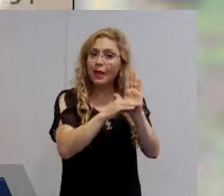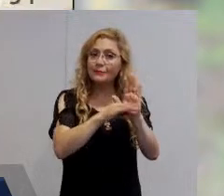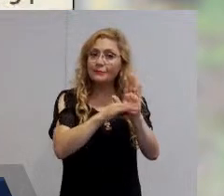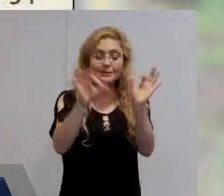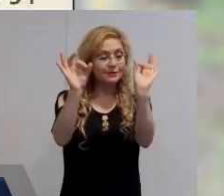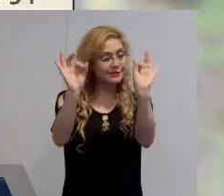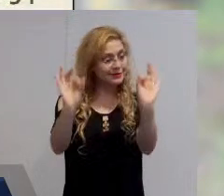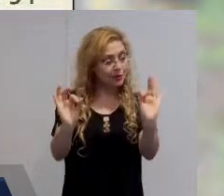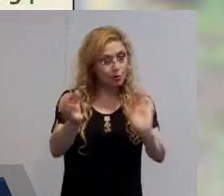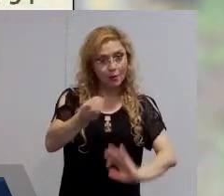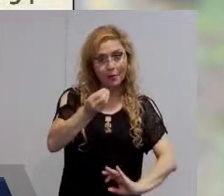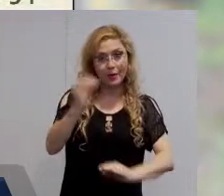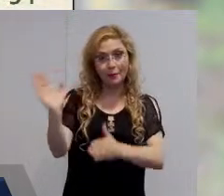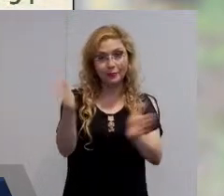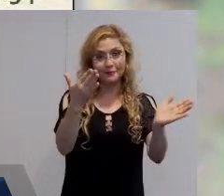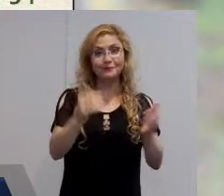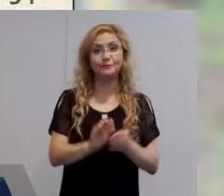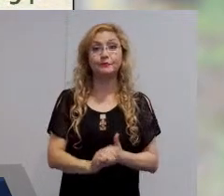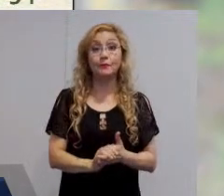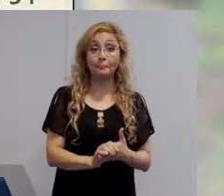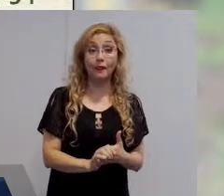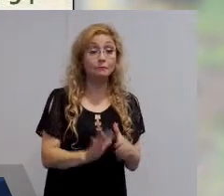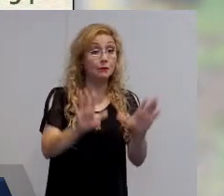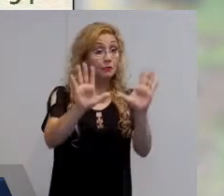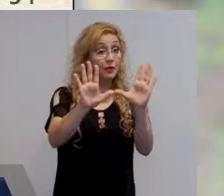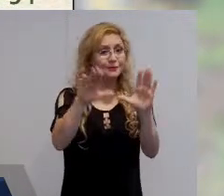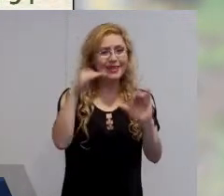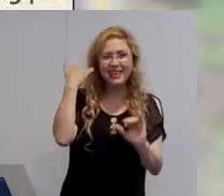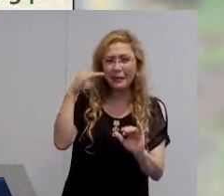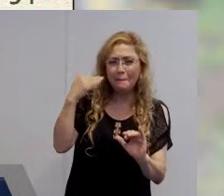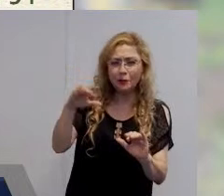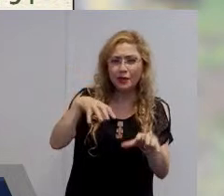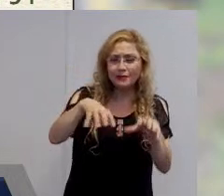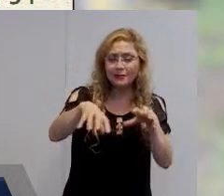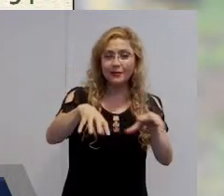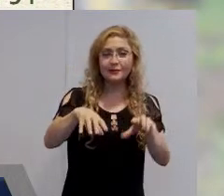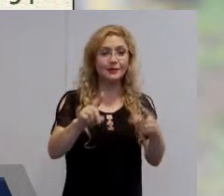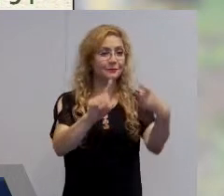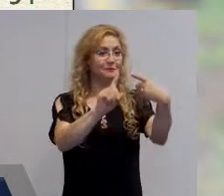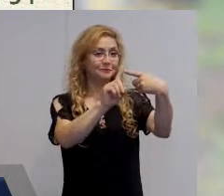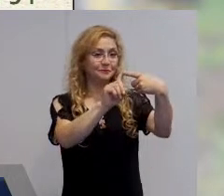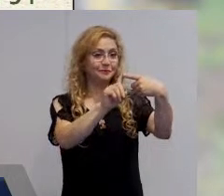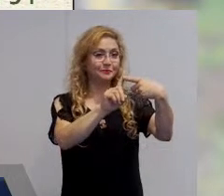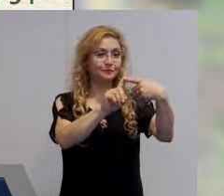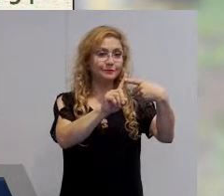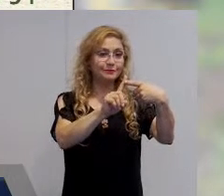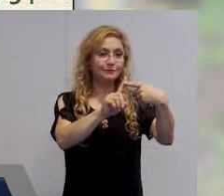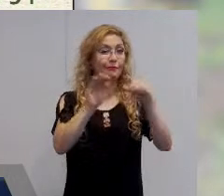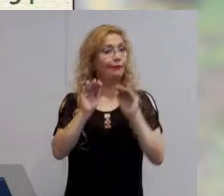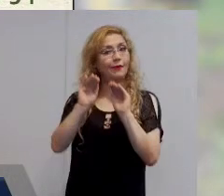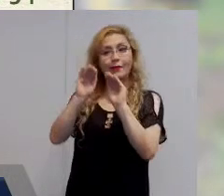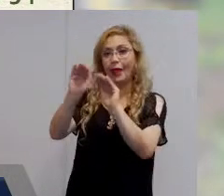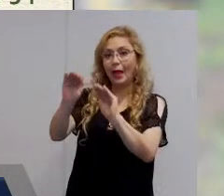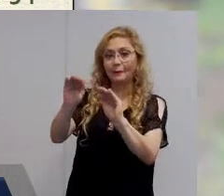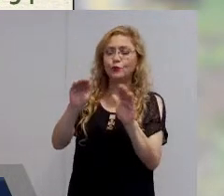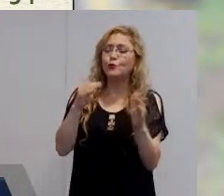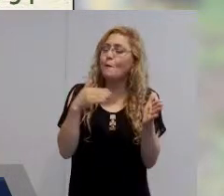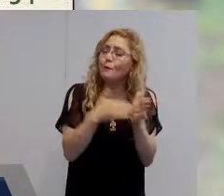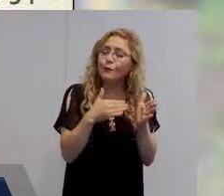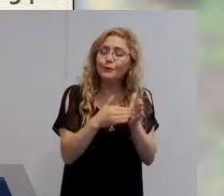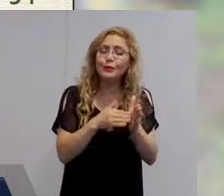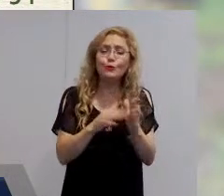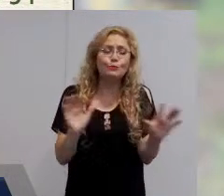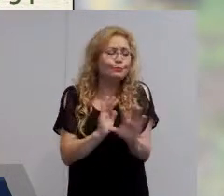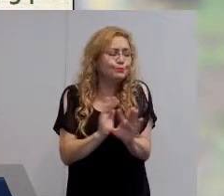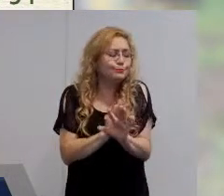plan for food safety. So the 10 essential things. The first, support at